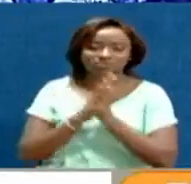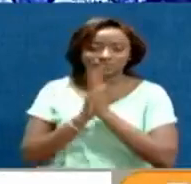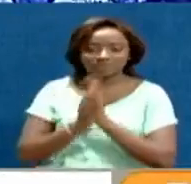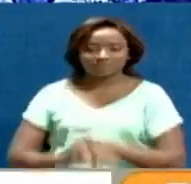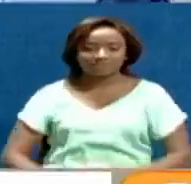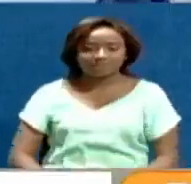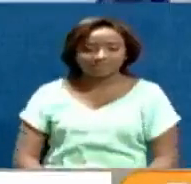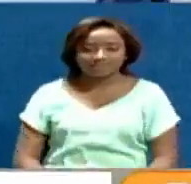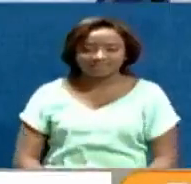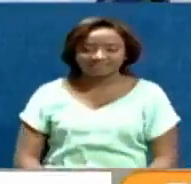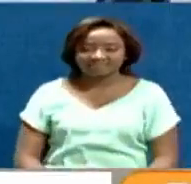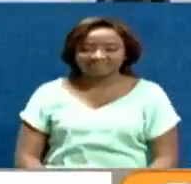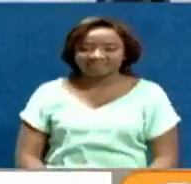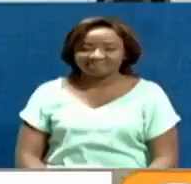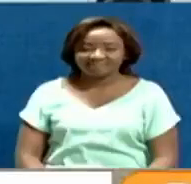Njoroge.